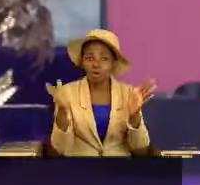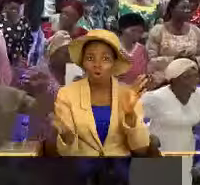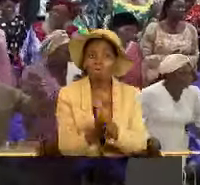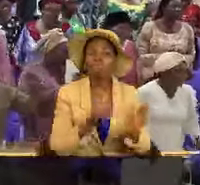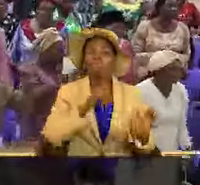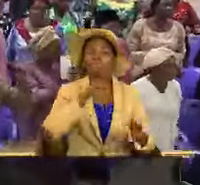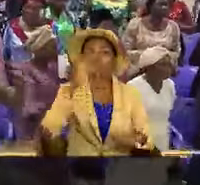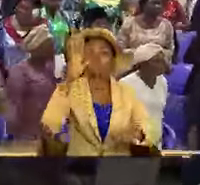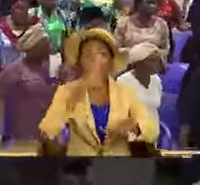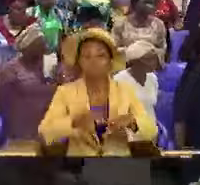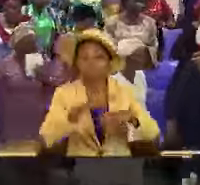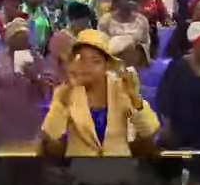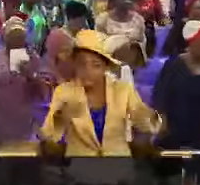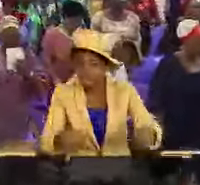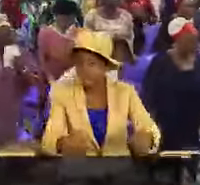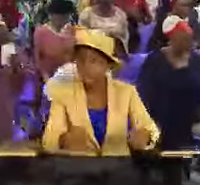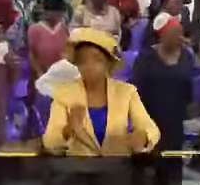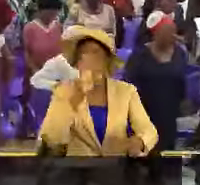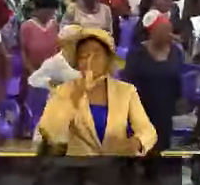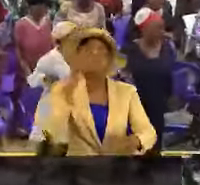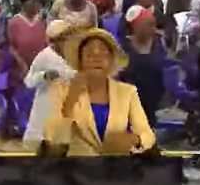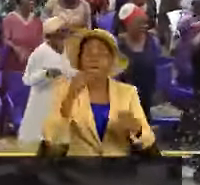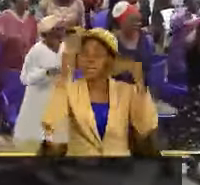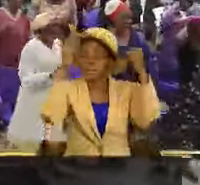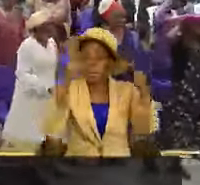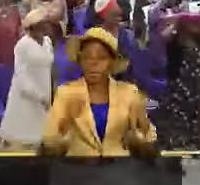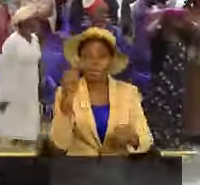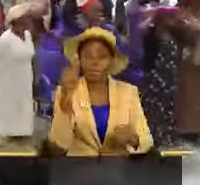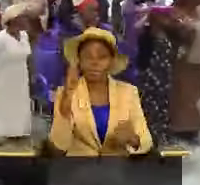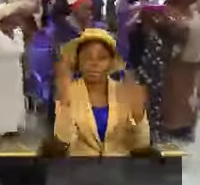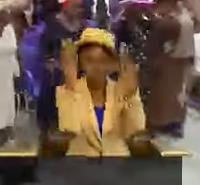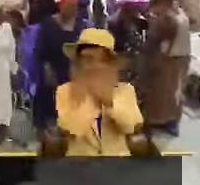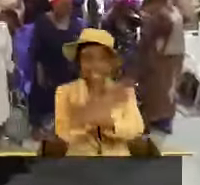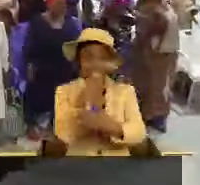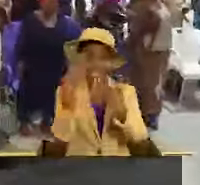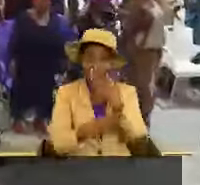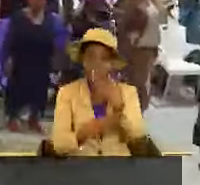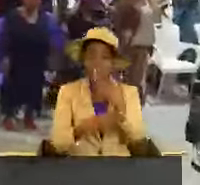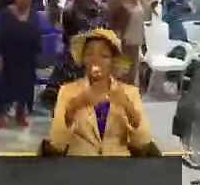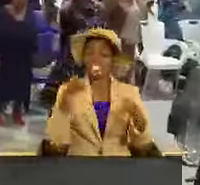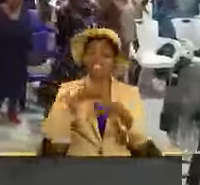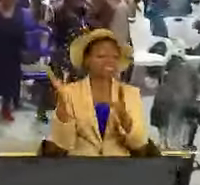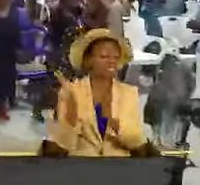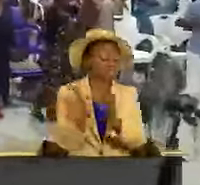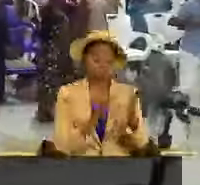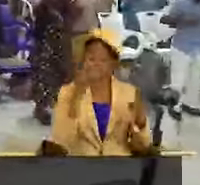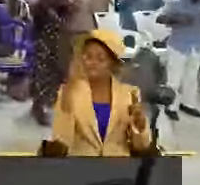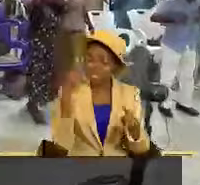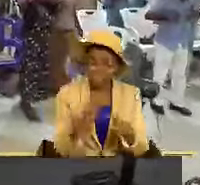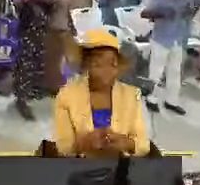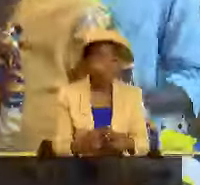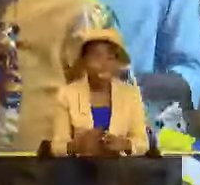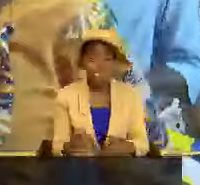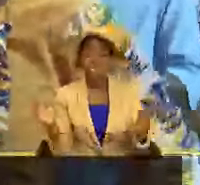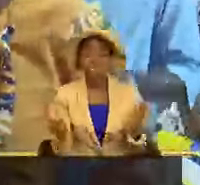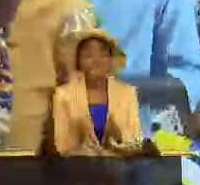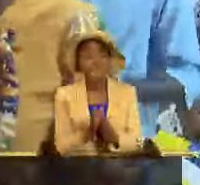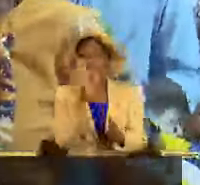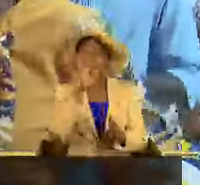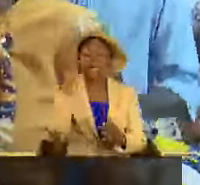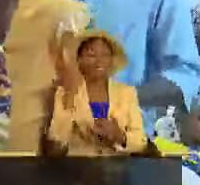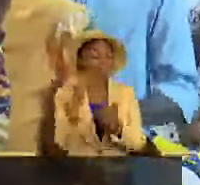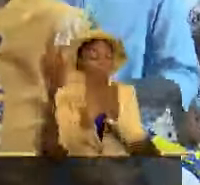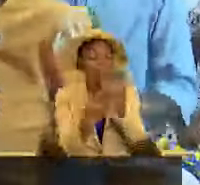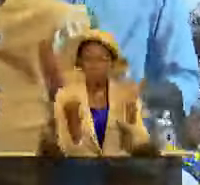Untouchable by the power of darkness in the name of Jesus open your mouth